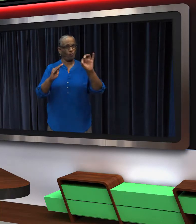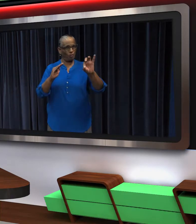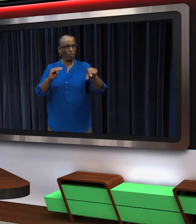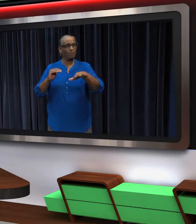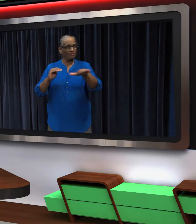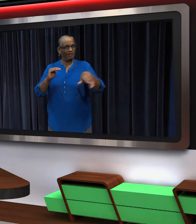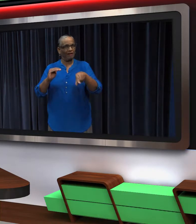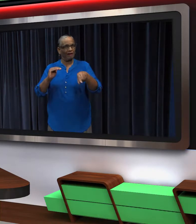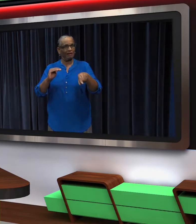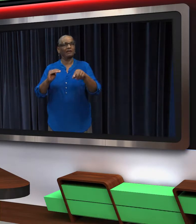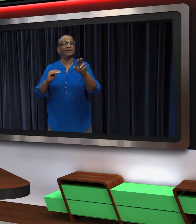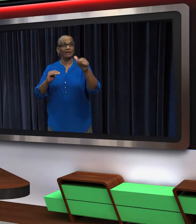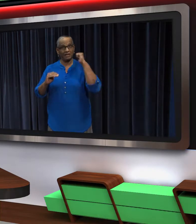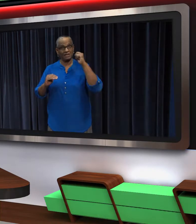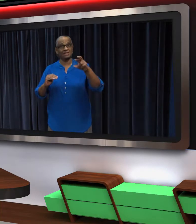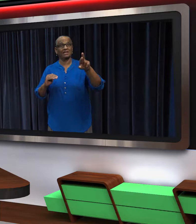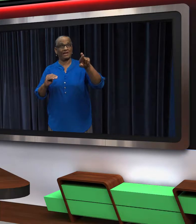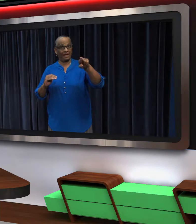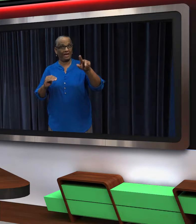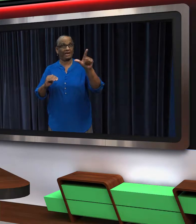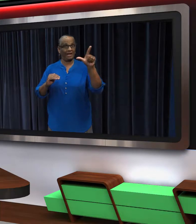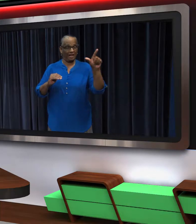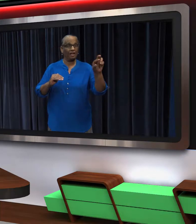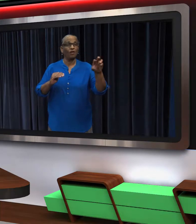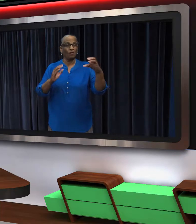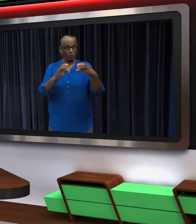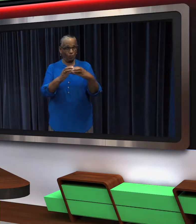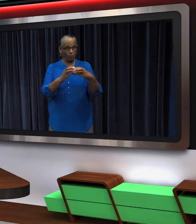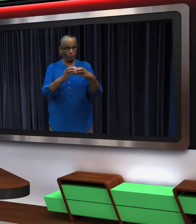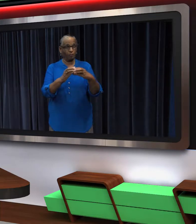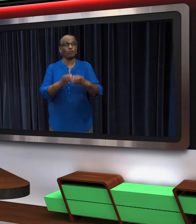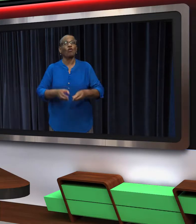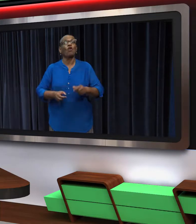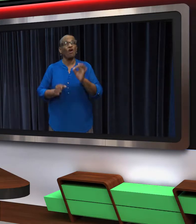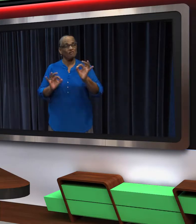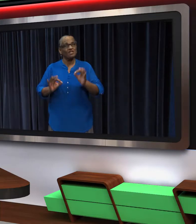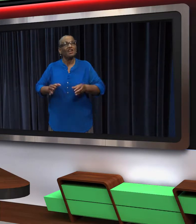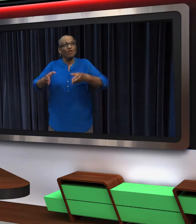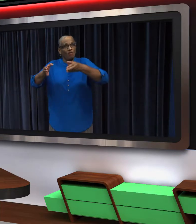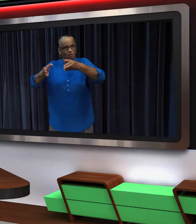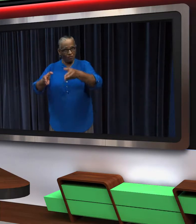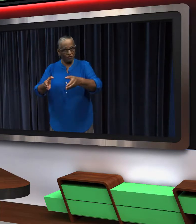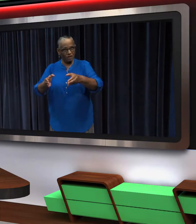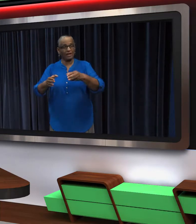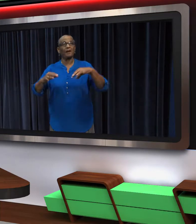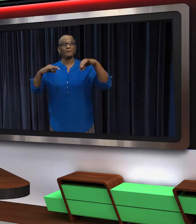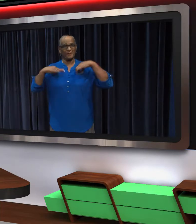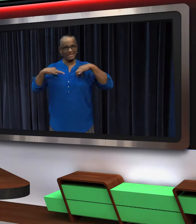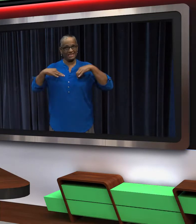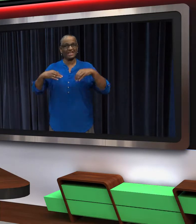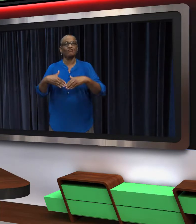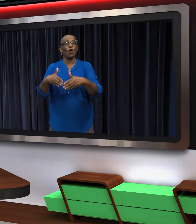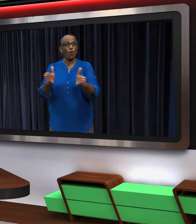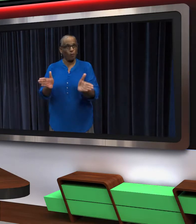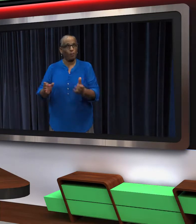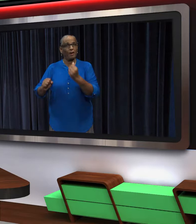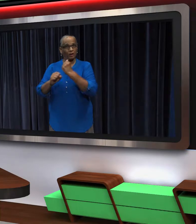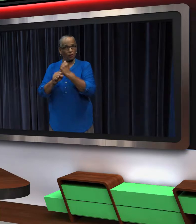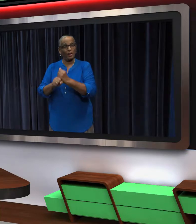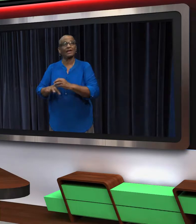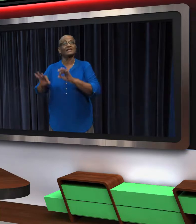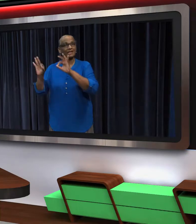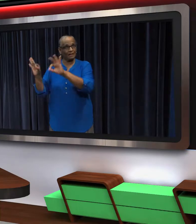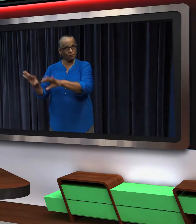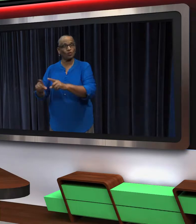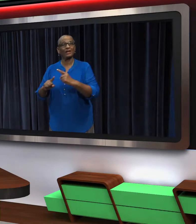Campus Village. Yesterday, the LR Group officially handed over the campus to the Ministry of Public